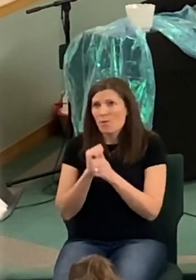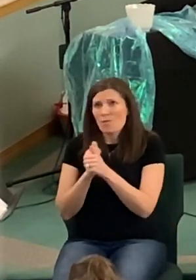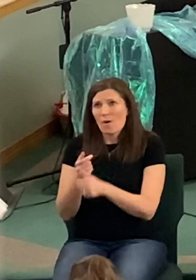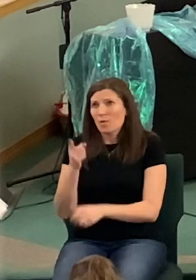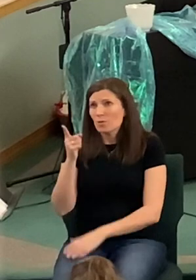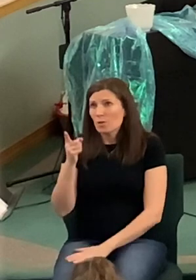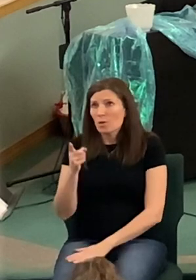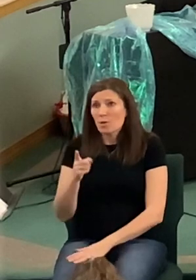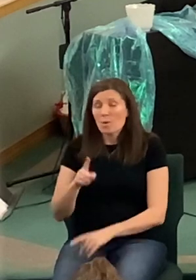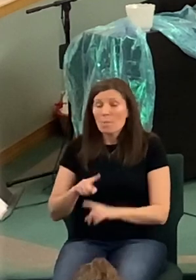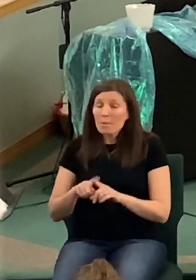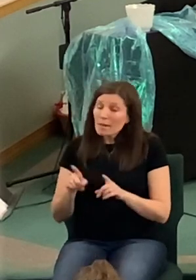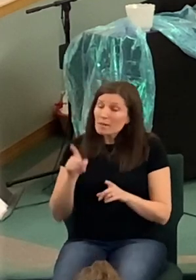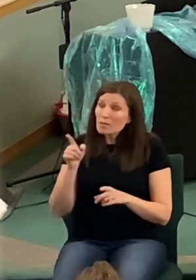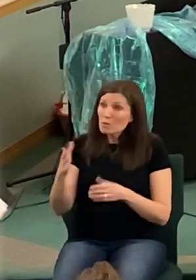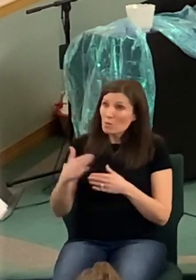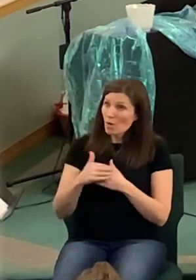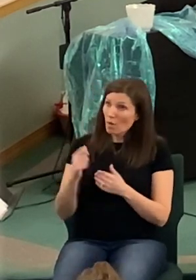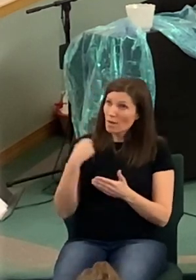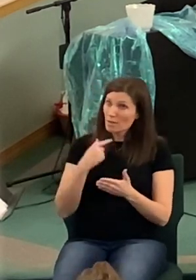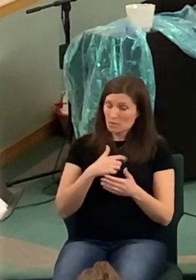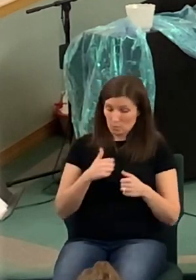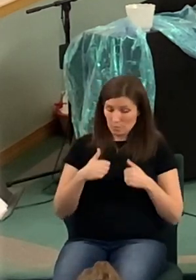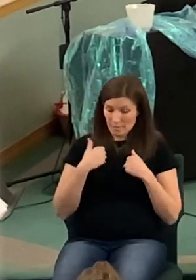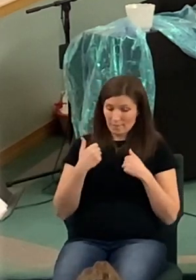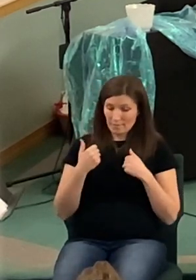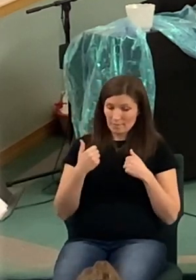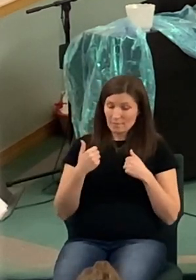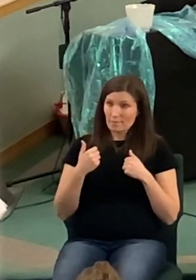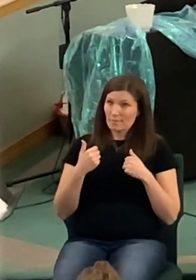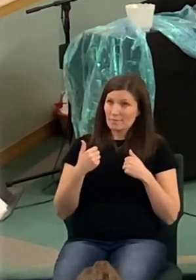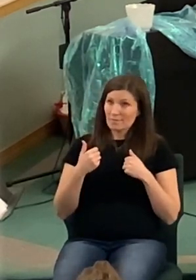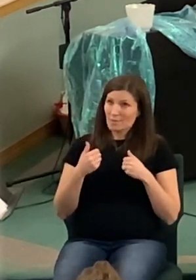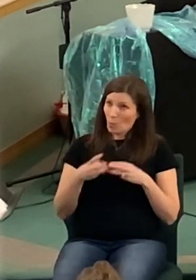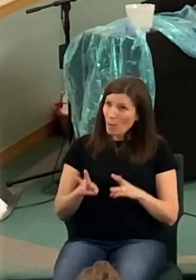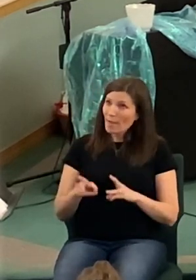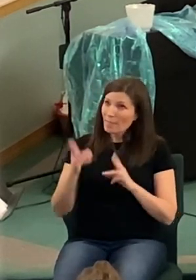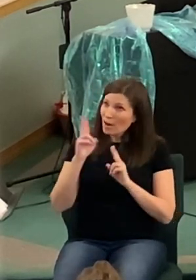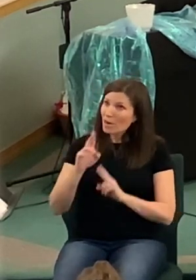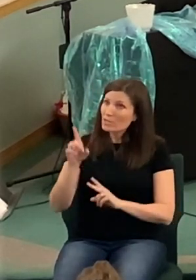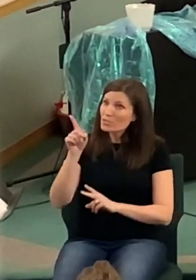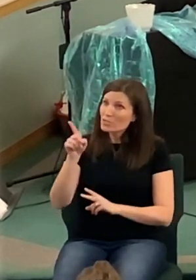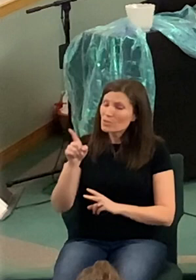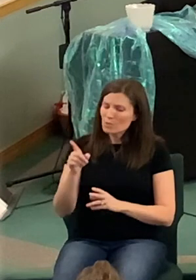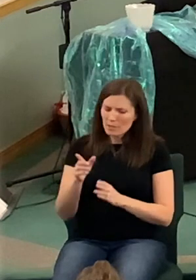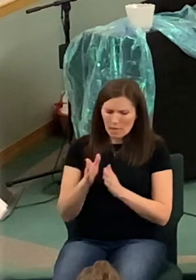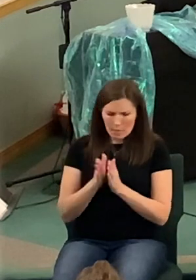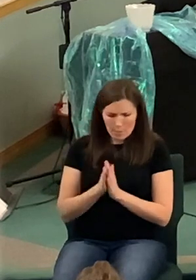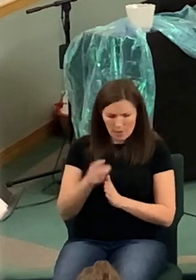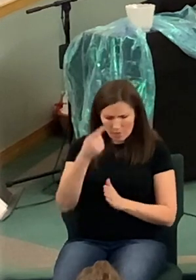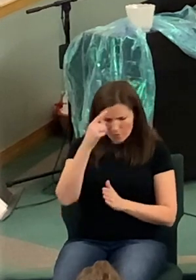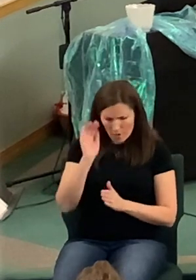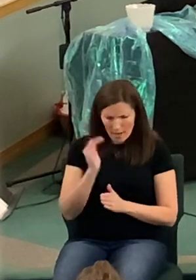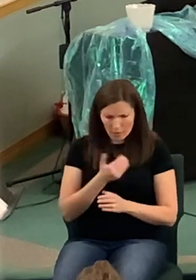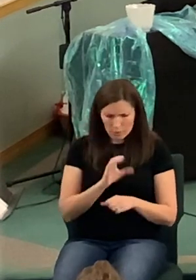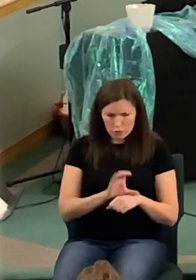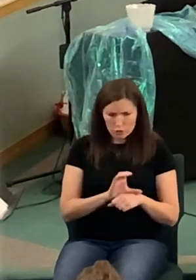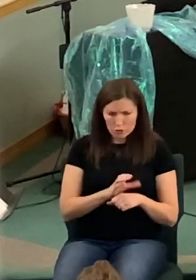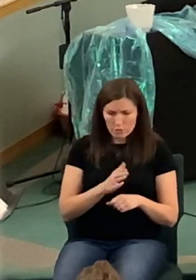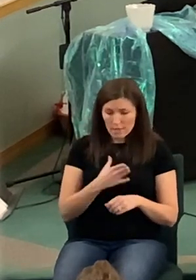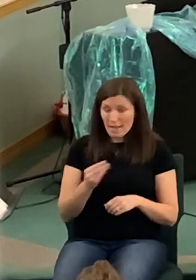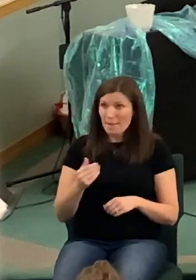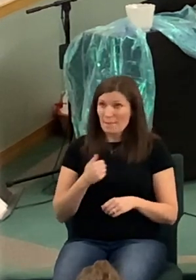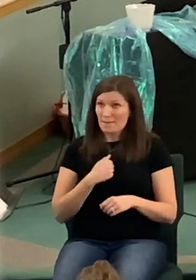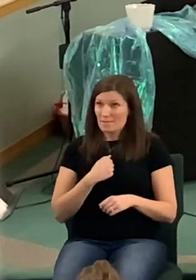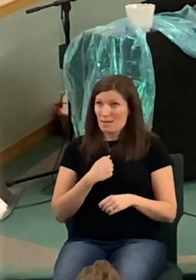to live in a certain way. And I pray for our church and for myself that you would help us to